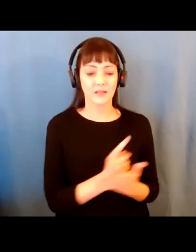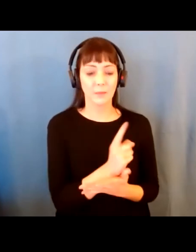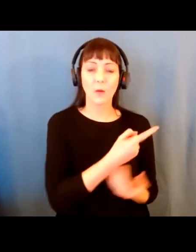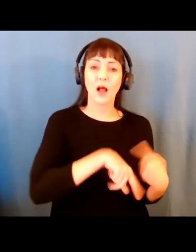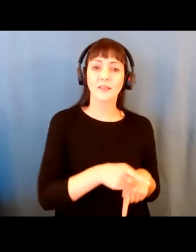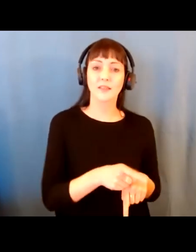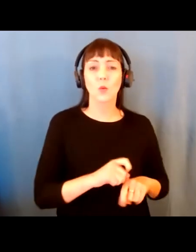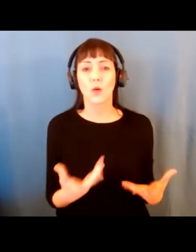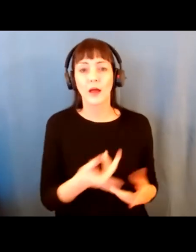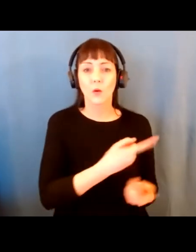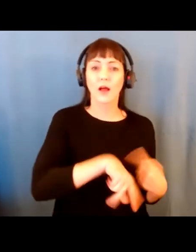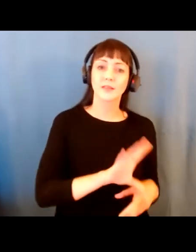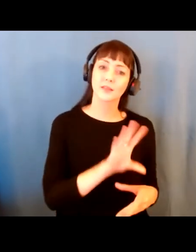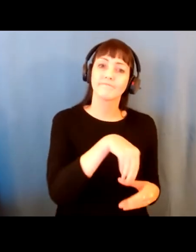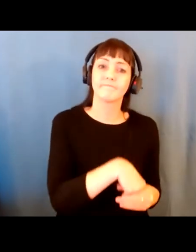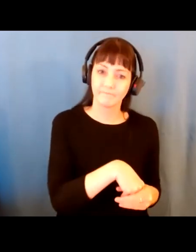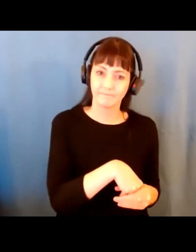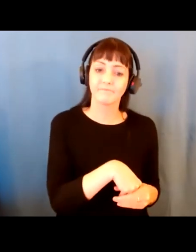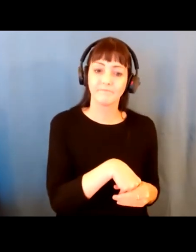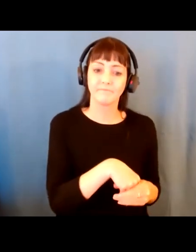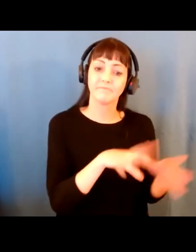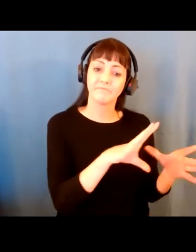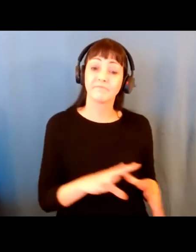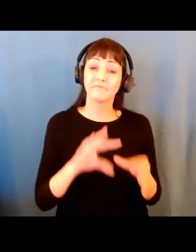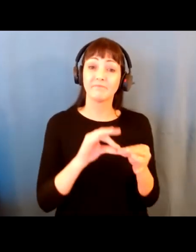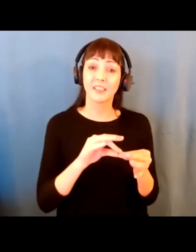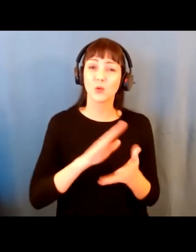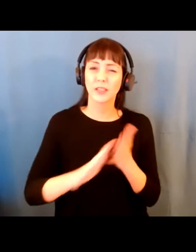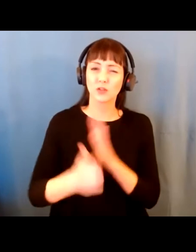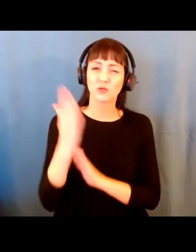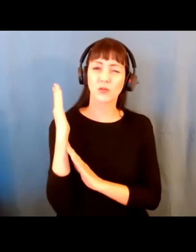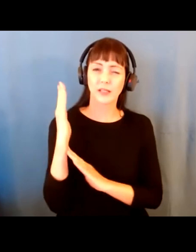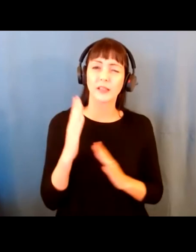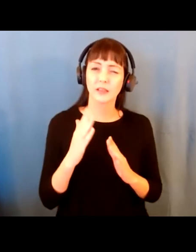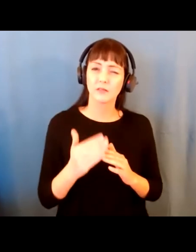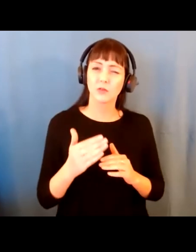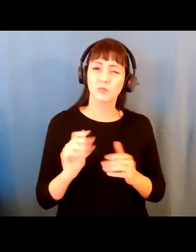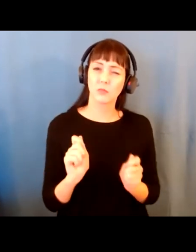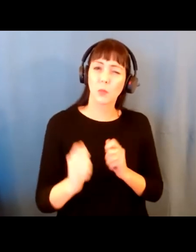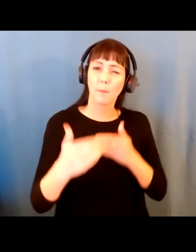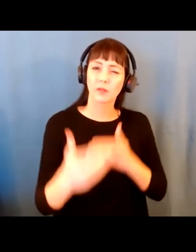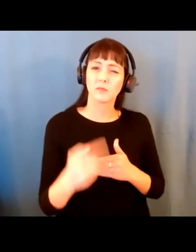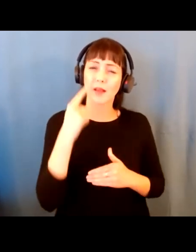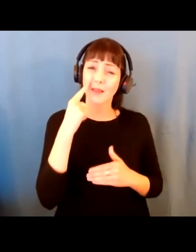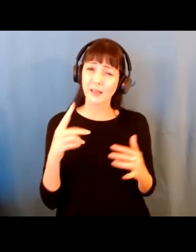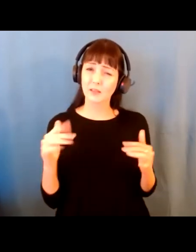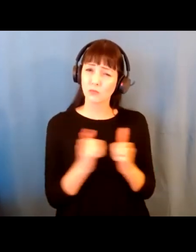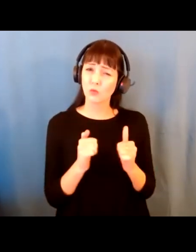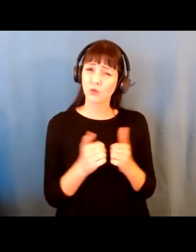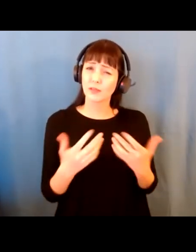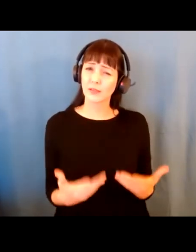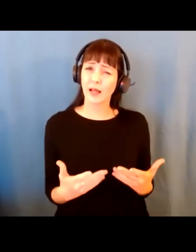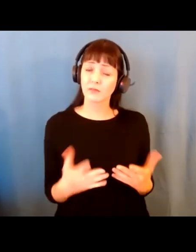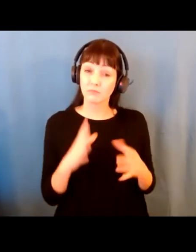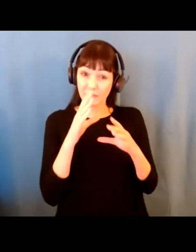the history of the disability movement. And I thought it was apt for today. I've never had a hidden agenda.